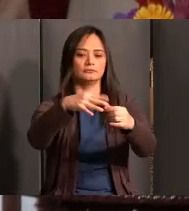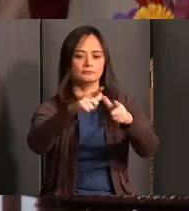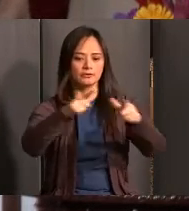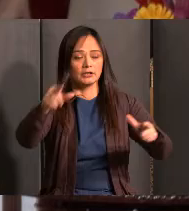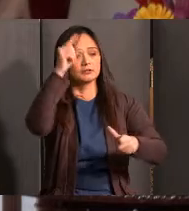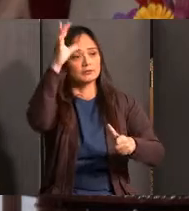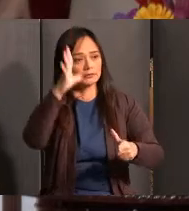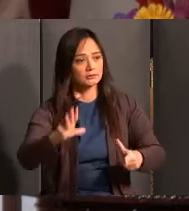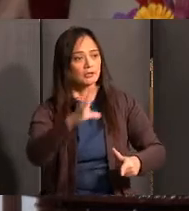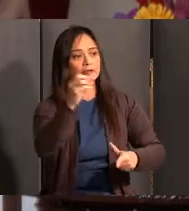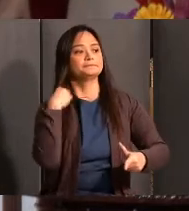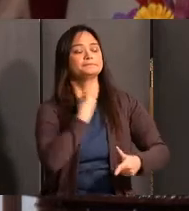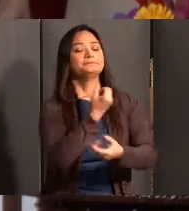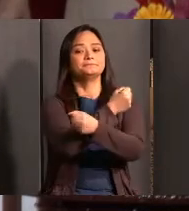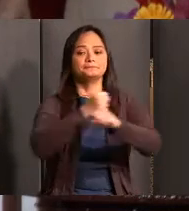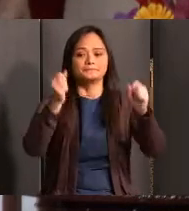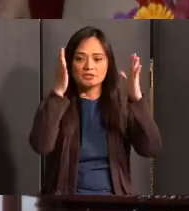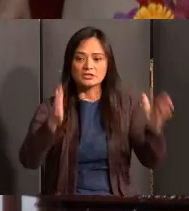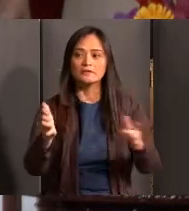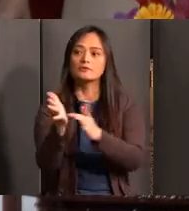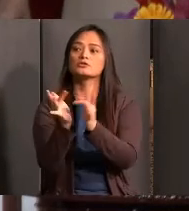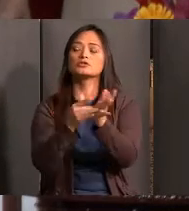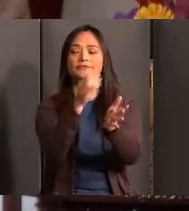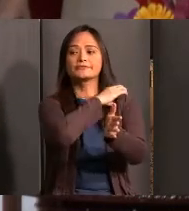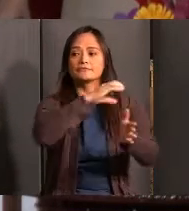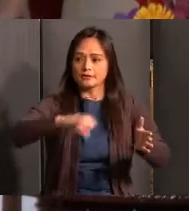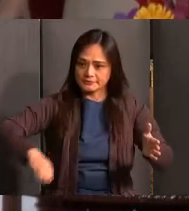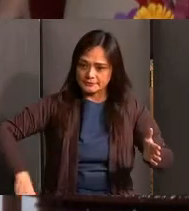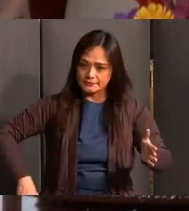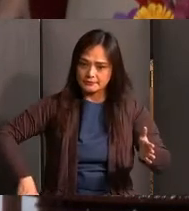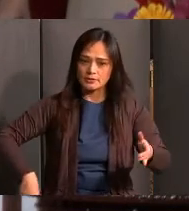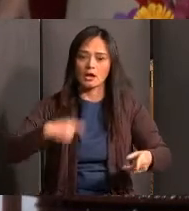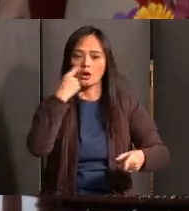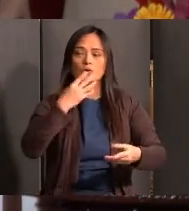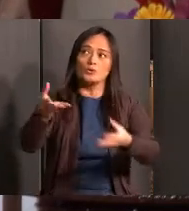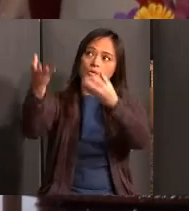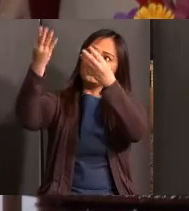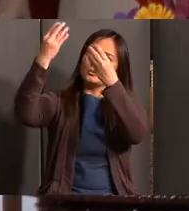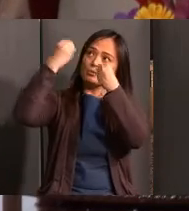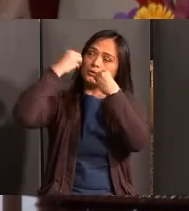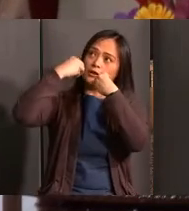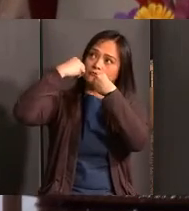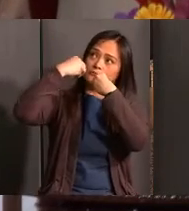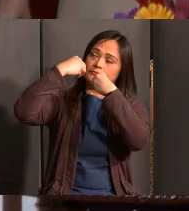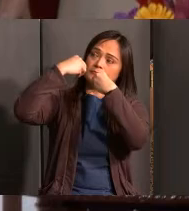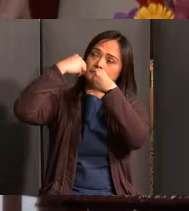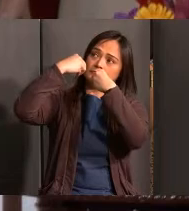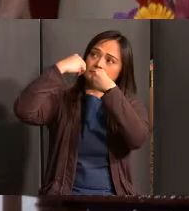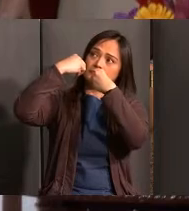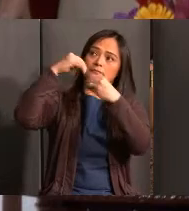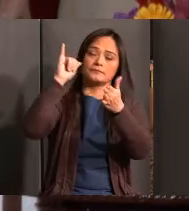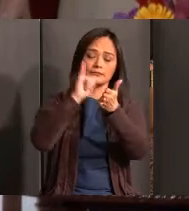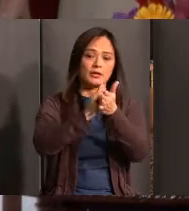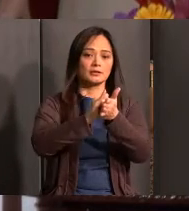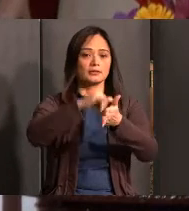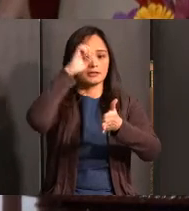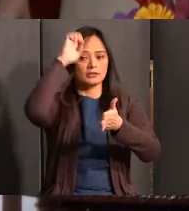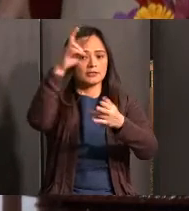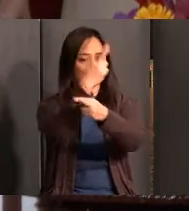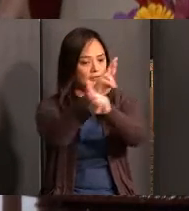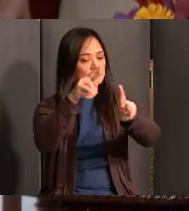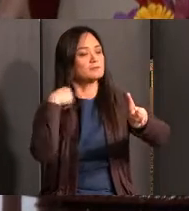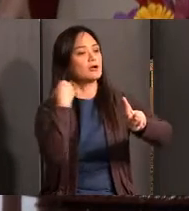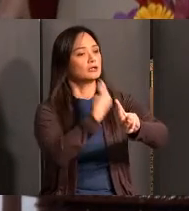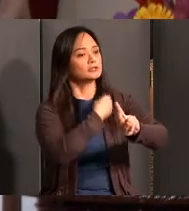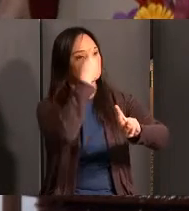great God and our Savior, Jesus Christ, who gave himself for us, that he might redeem